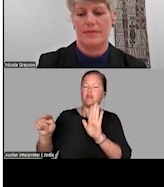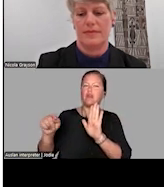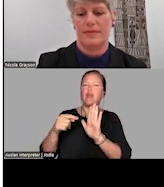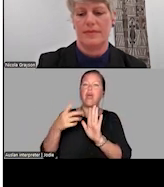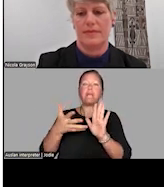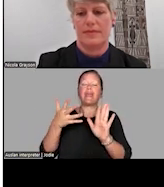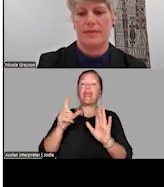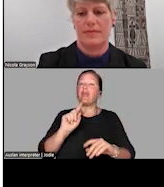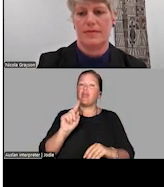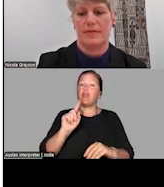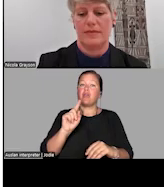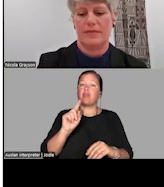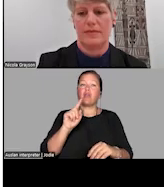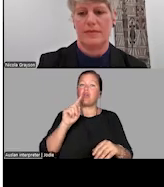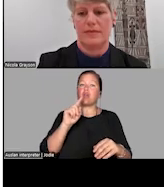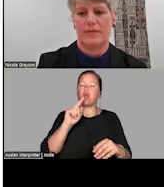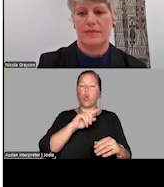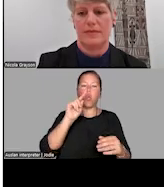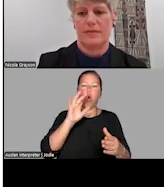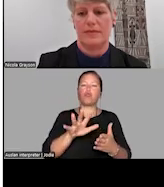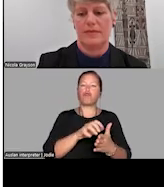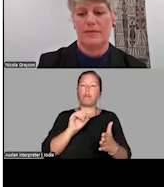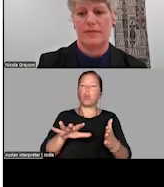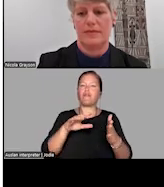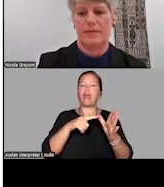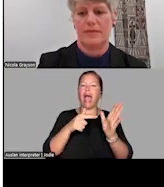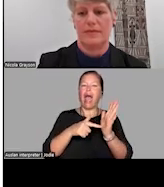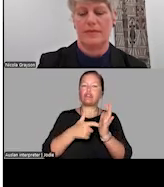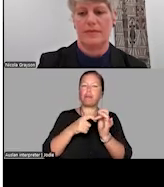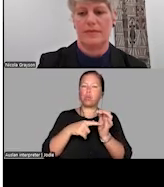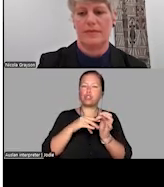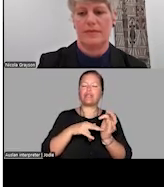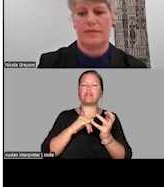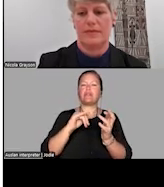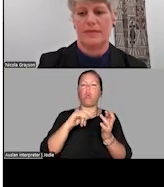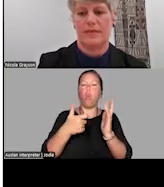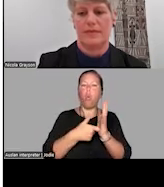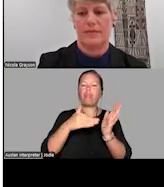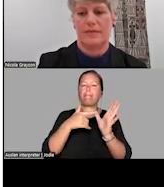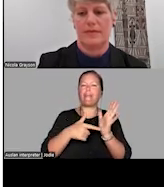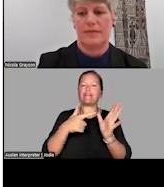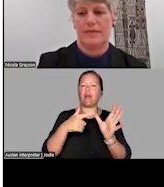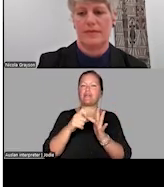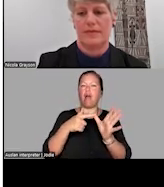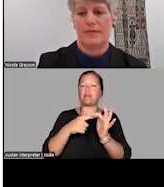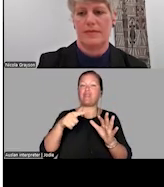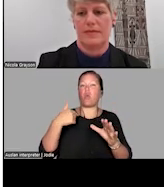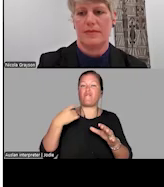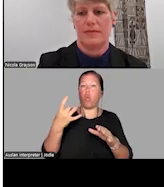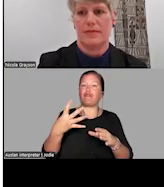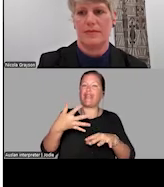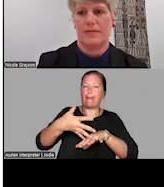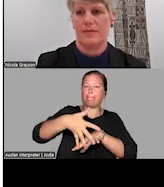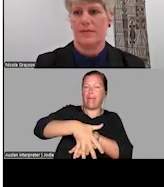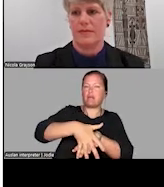meaning that they will not remove some of the attributions and some of the metadata we have already embedded. So that's another techniques